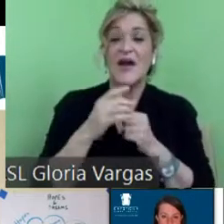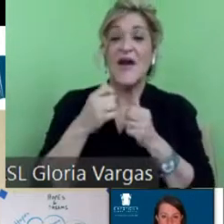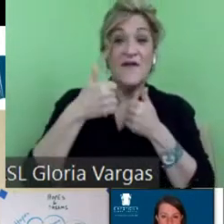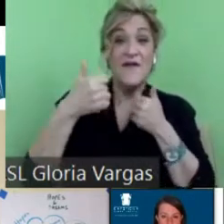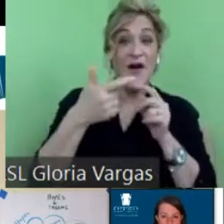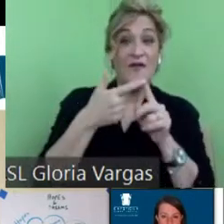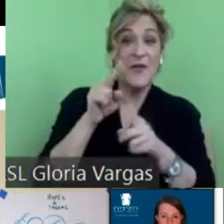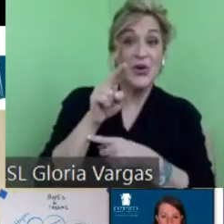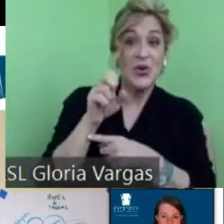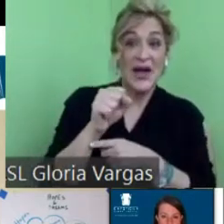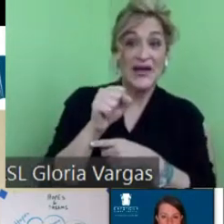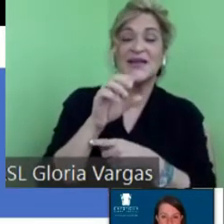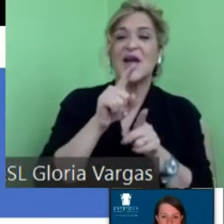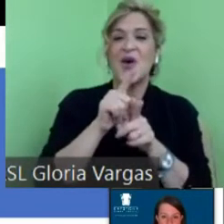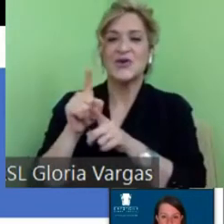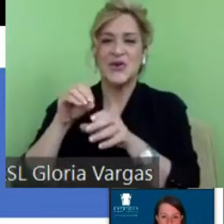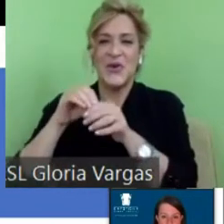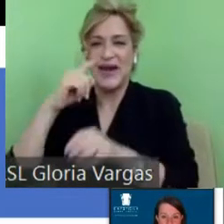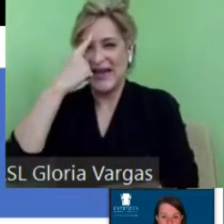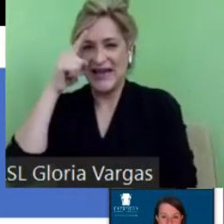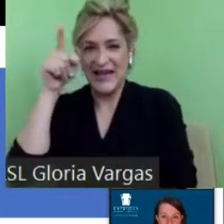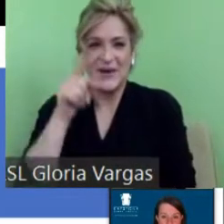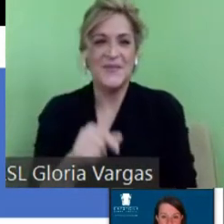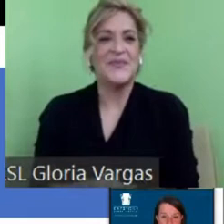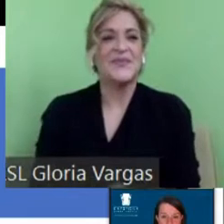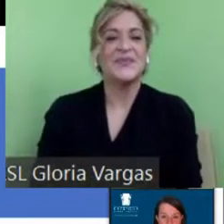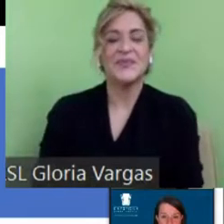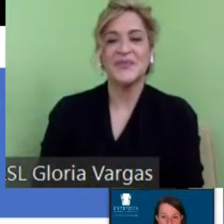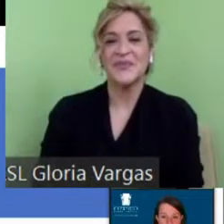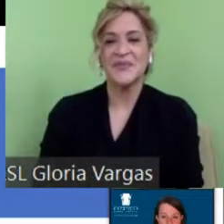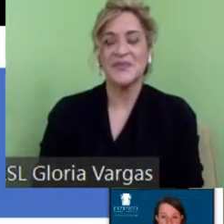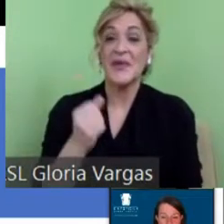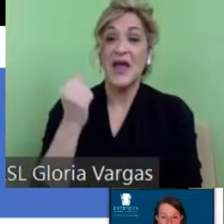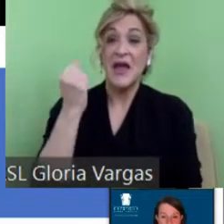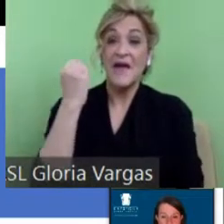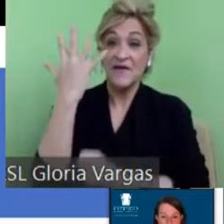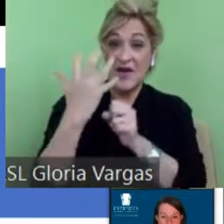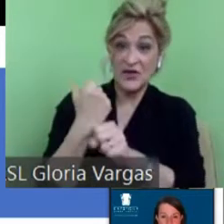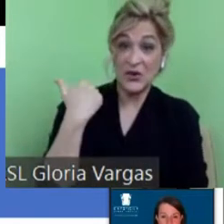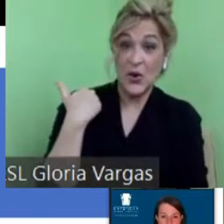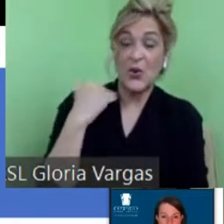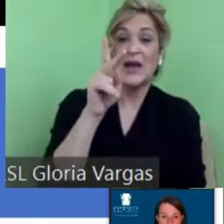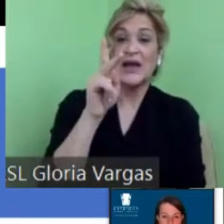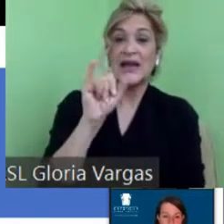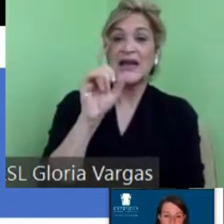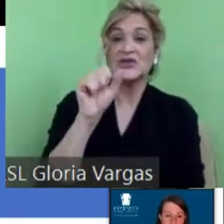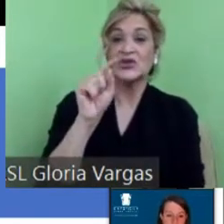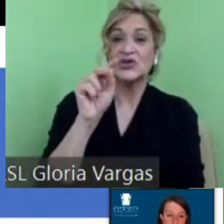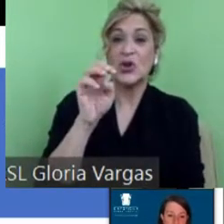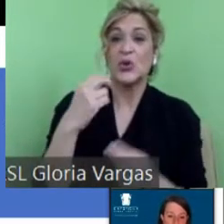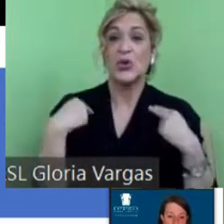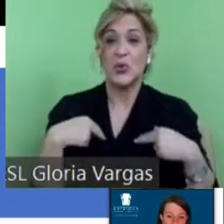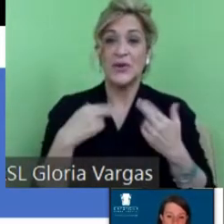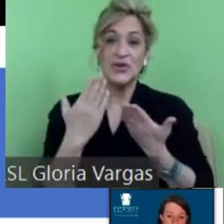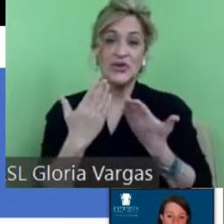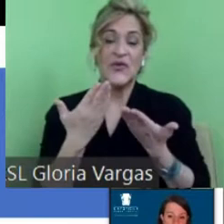India. 5 years ago, Keystone Human Services was asked to